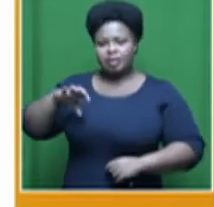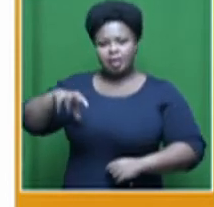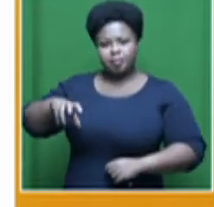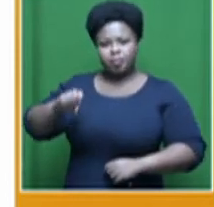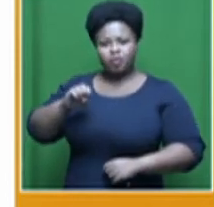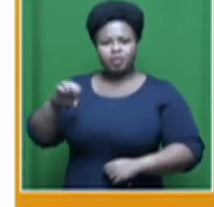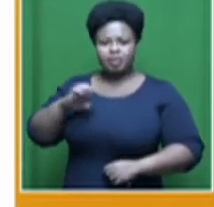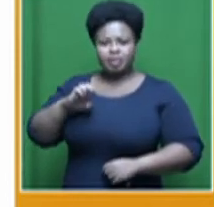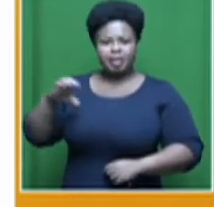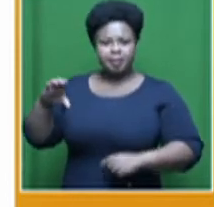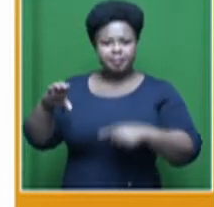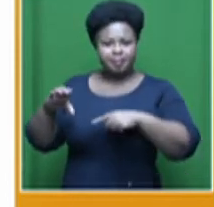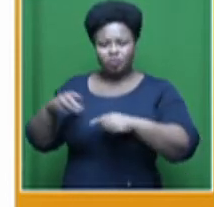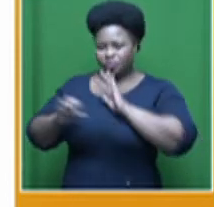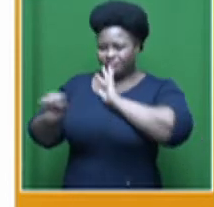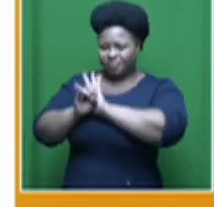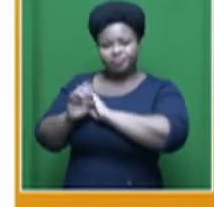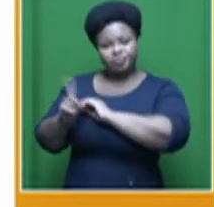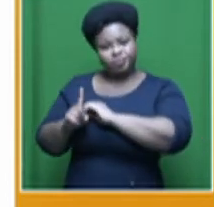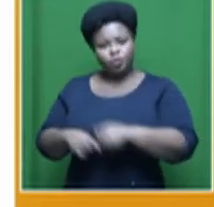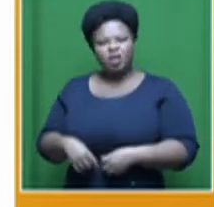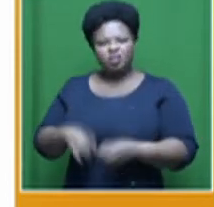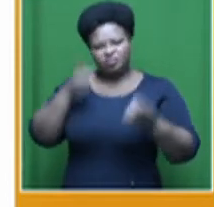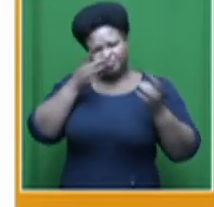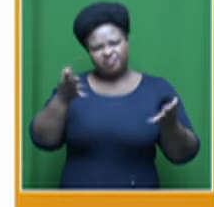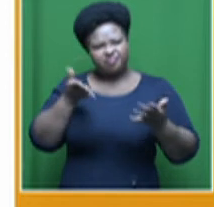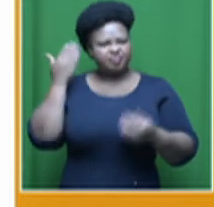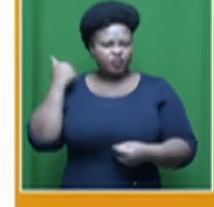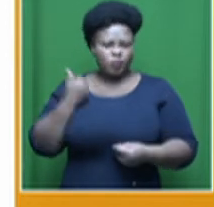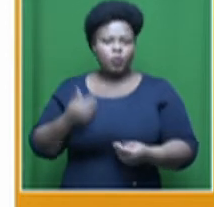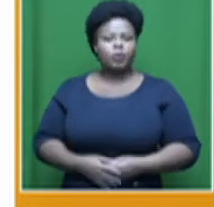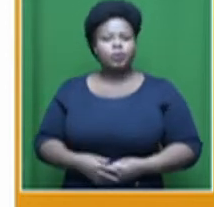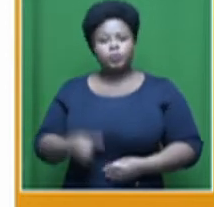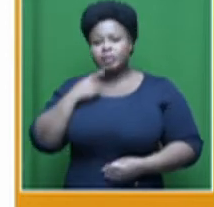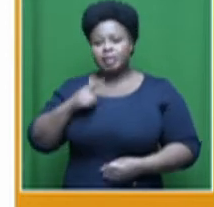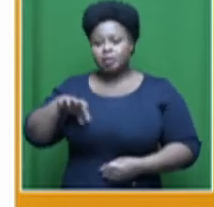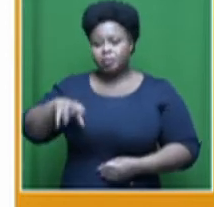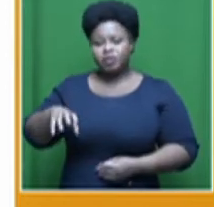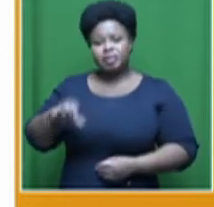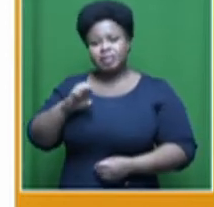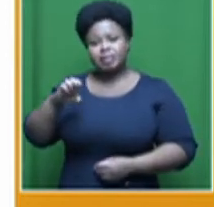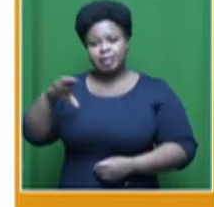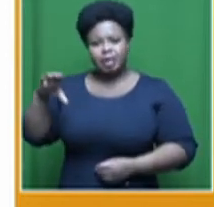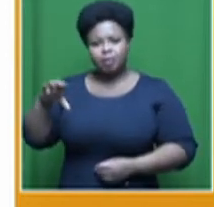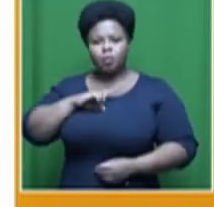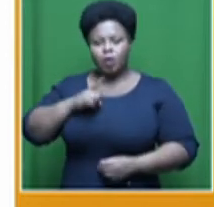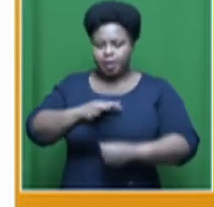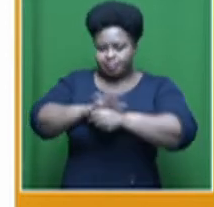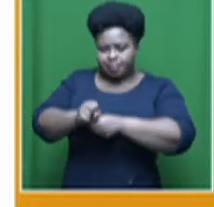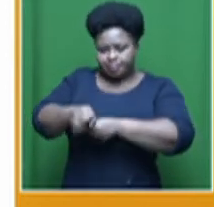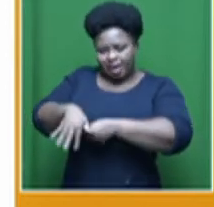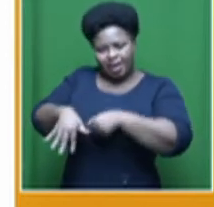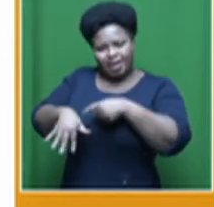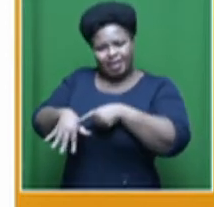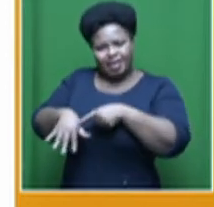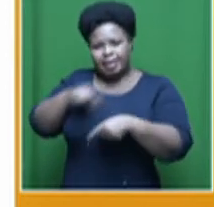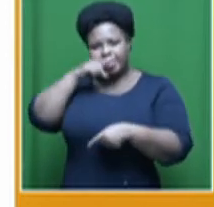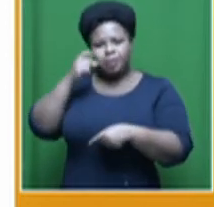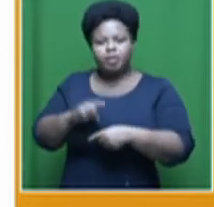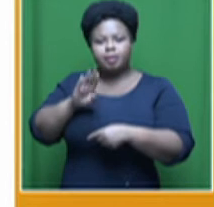what was identified and what has been shared with the public previously was the documentation of a new variant, which was known